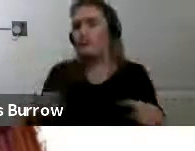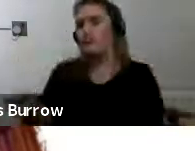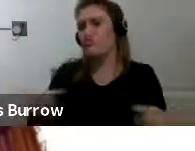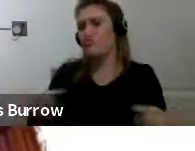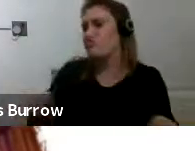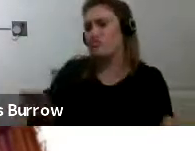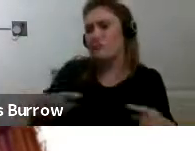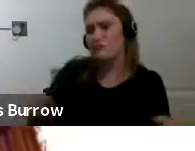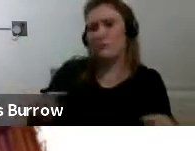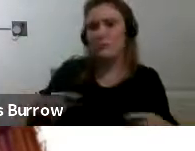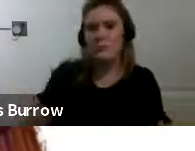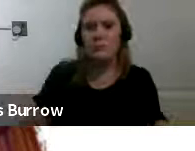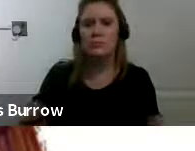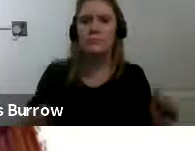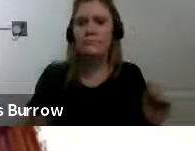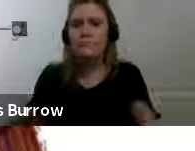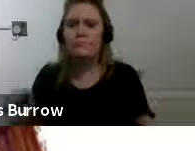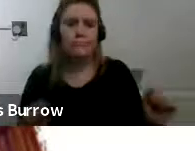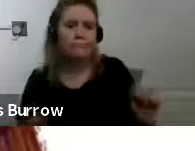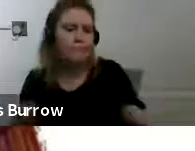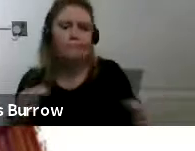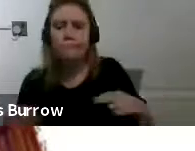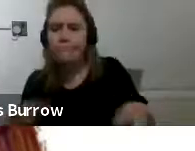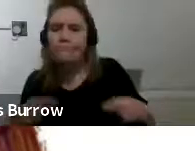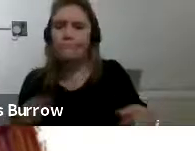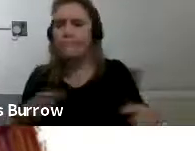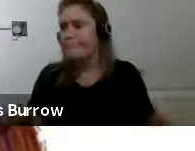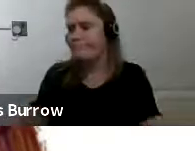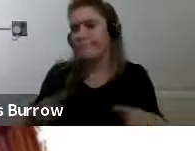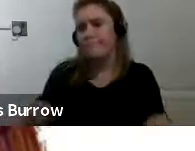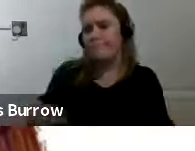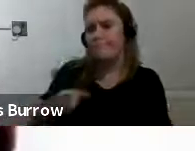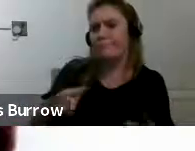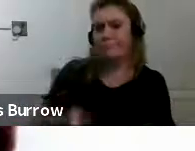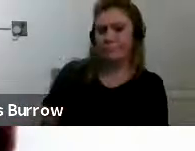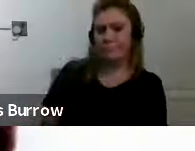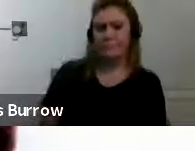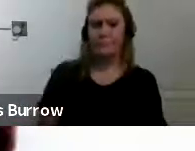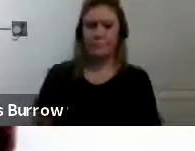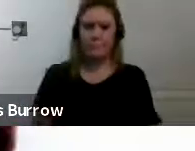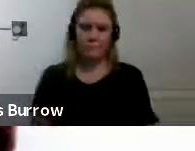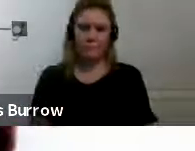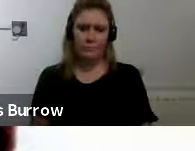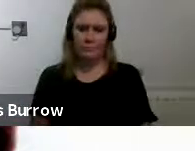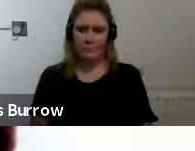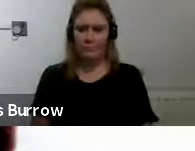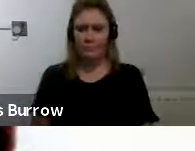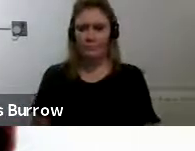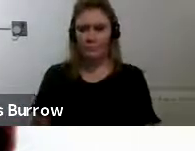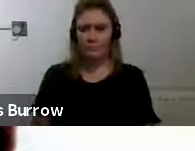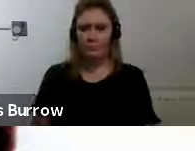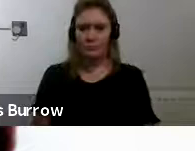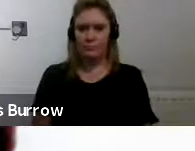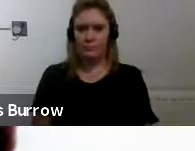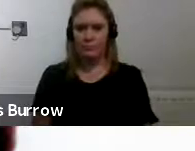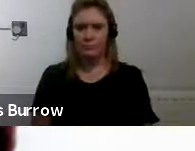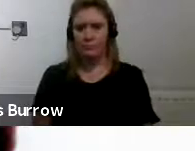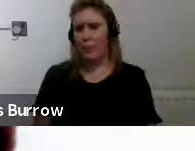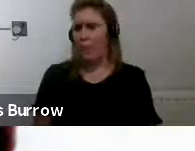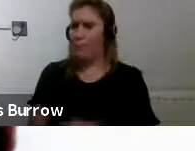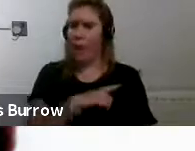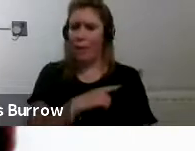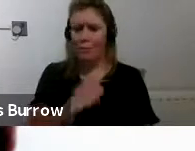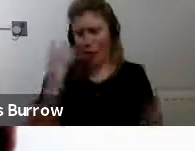I like party. I dare you. Yes, tonight I'm in the mood. Do you